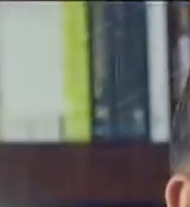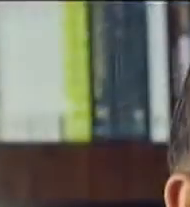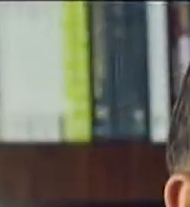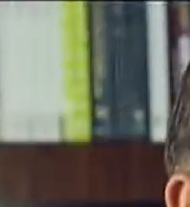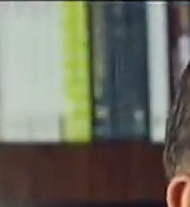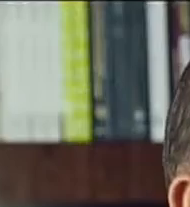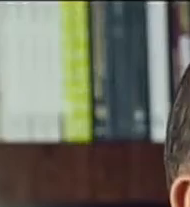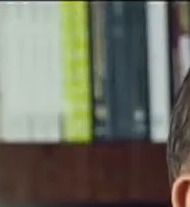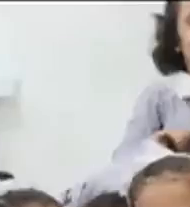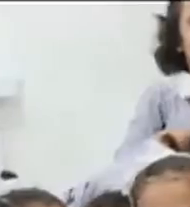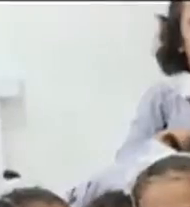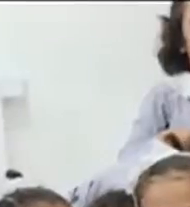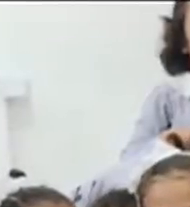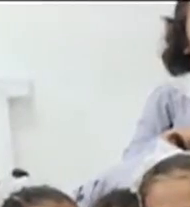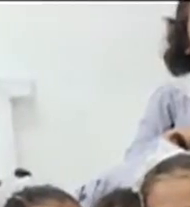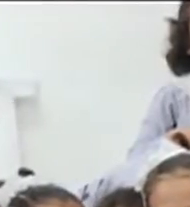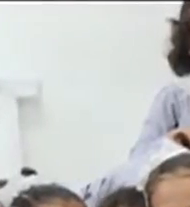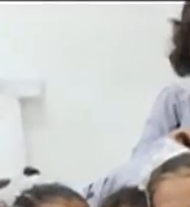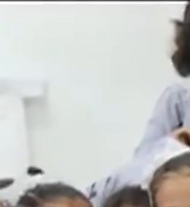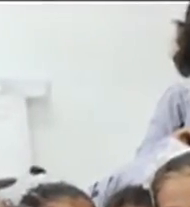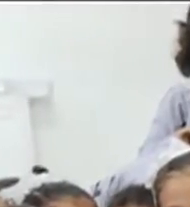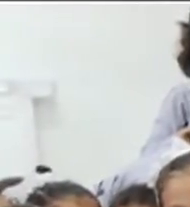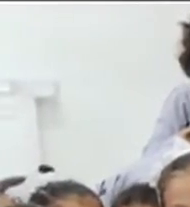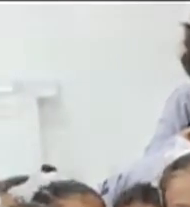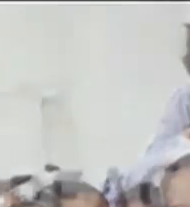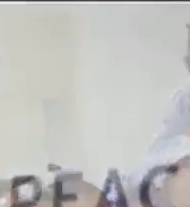I believe in having a young mindset.